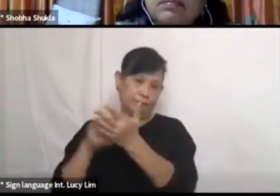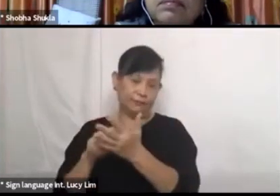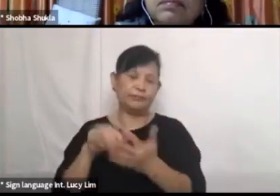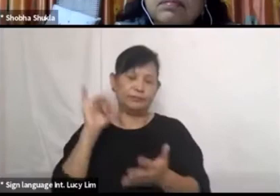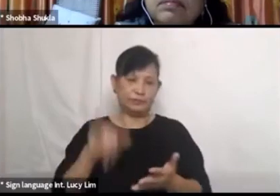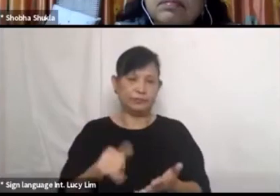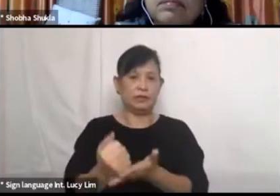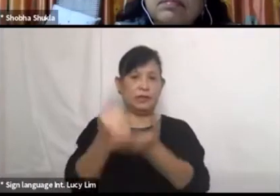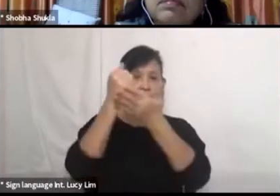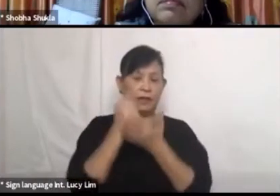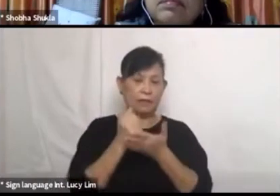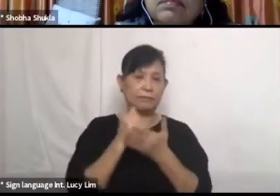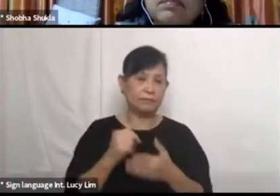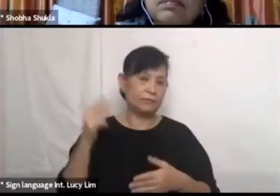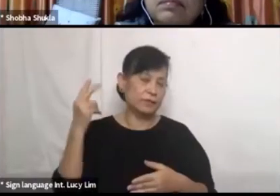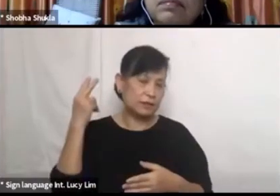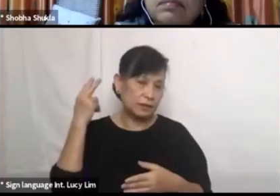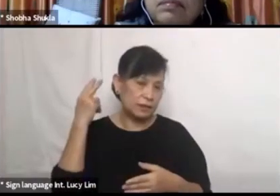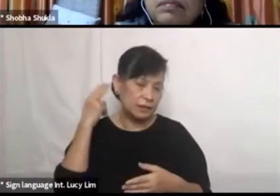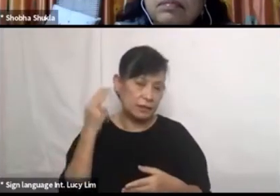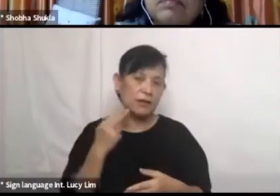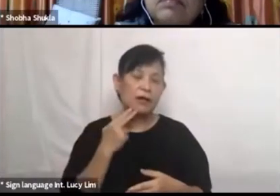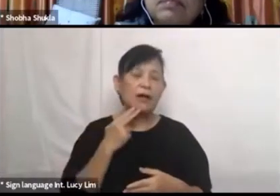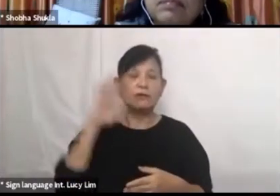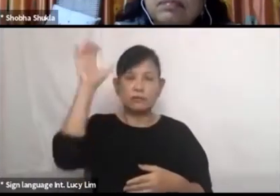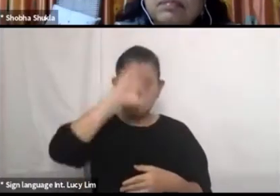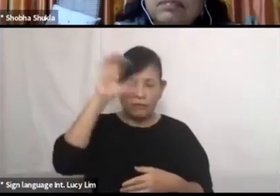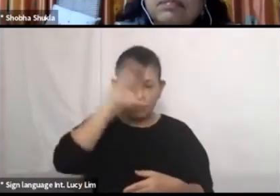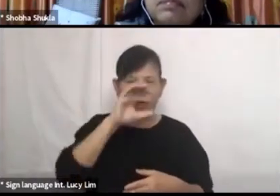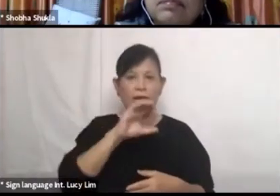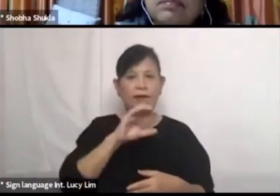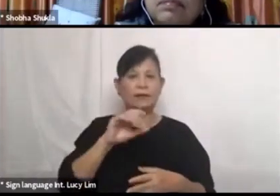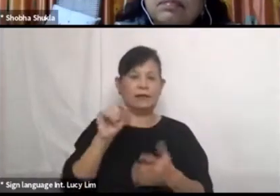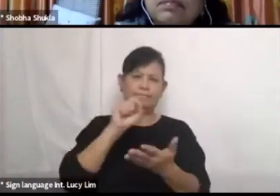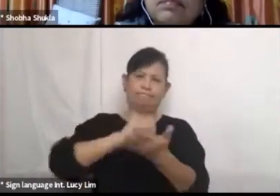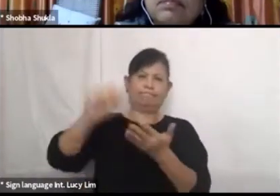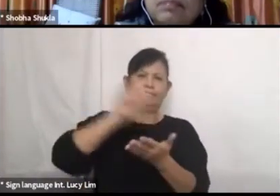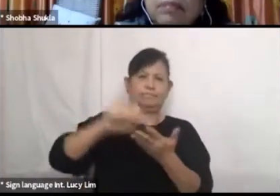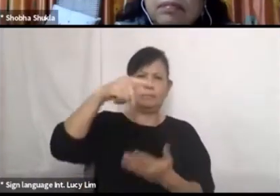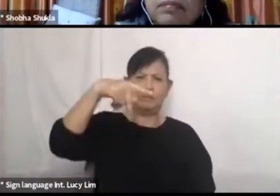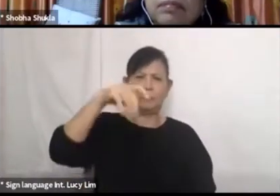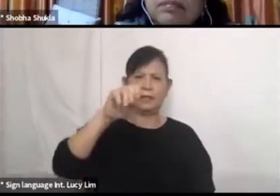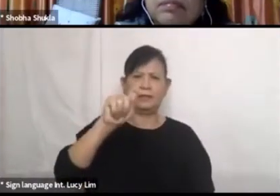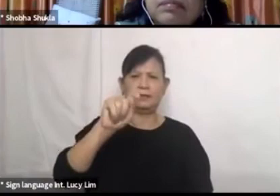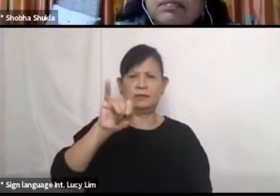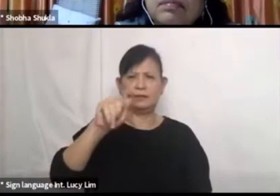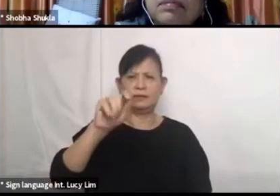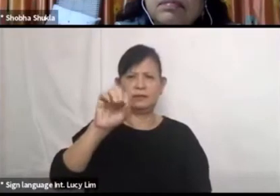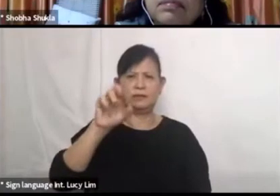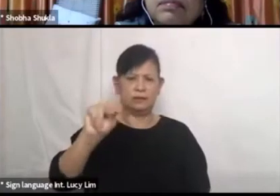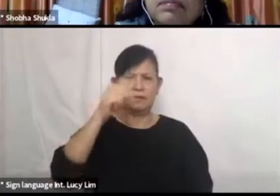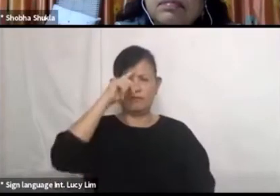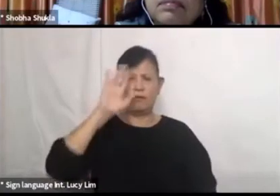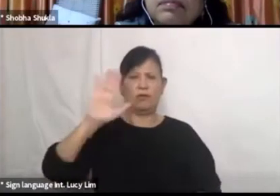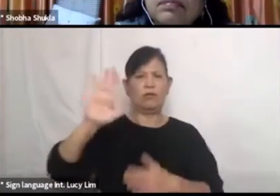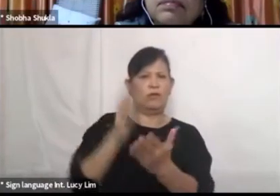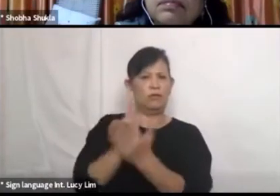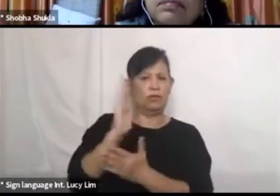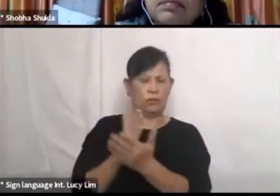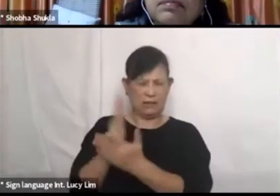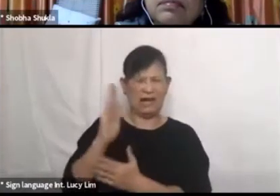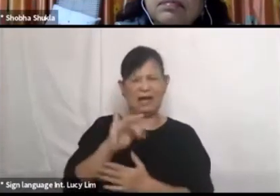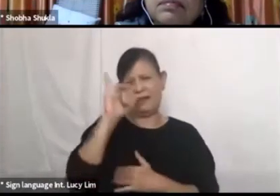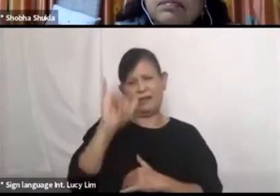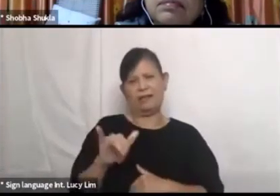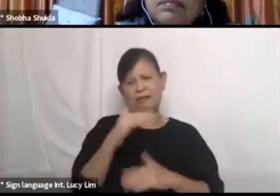hearing disabilities to file fundamental rights petitions and get relief. So that's one of the main legal barriers